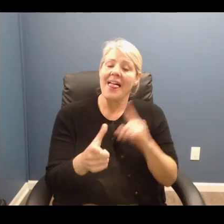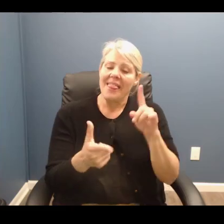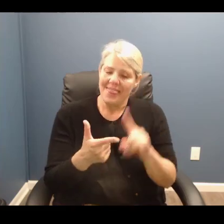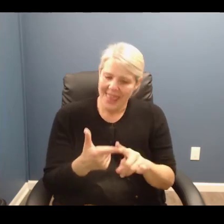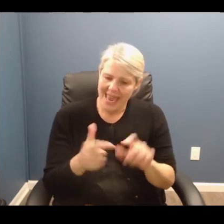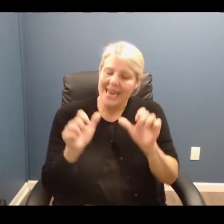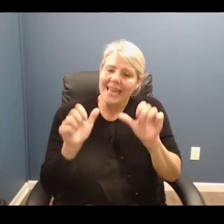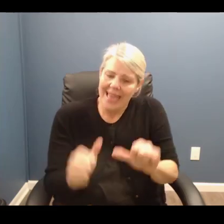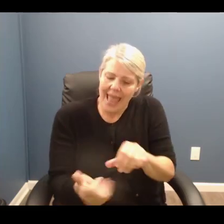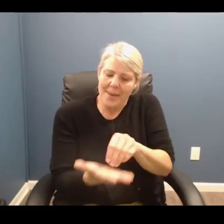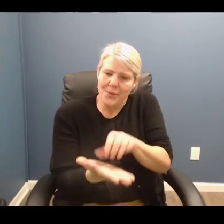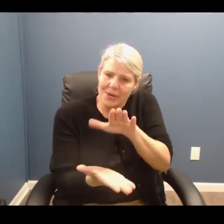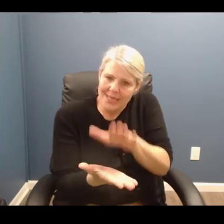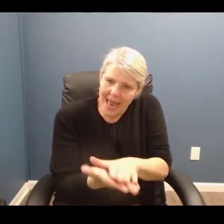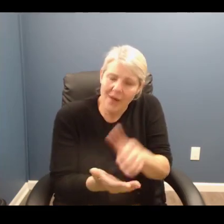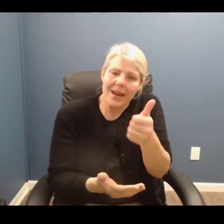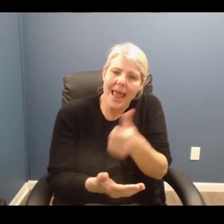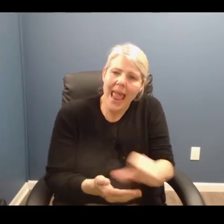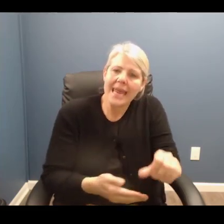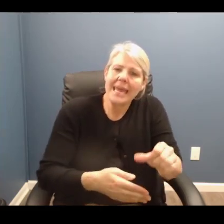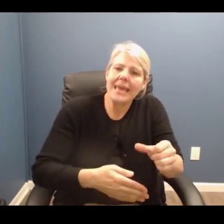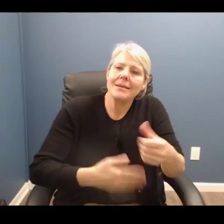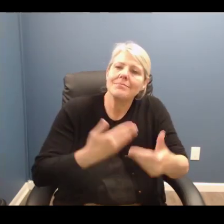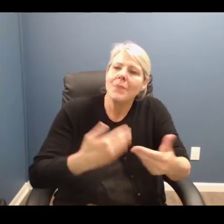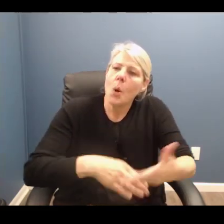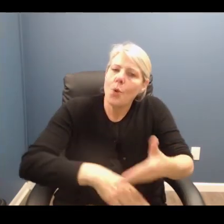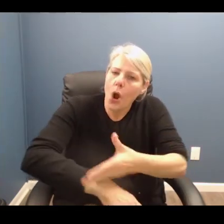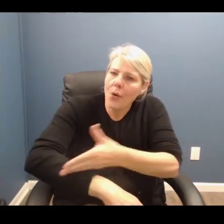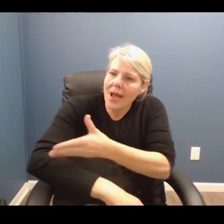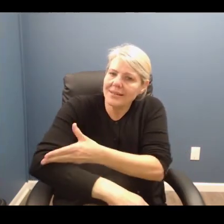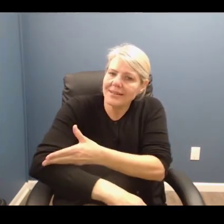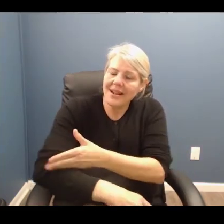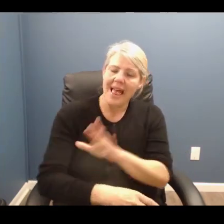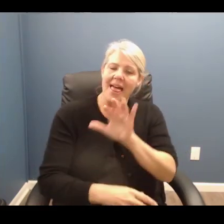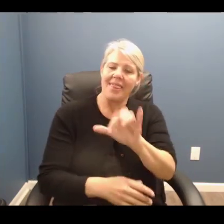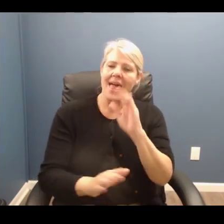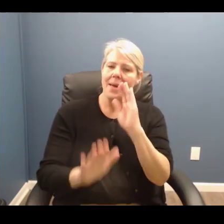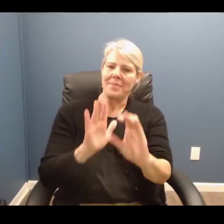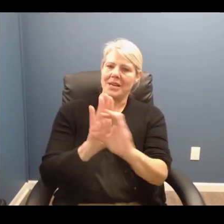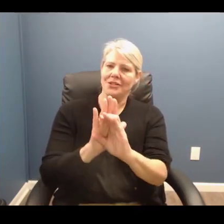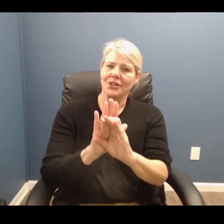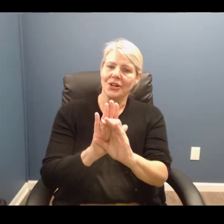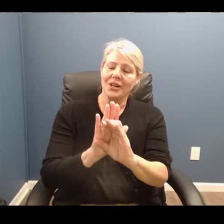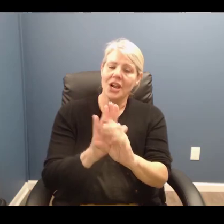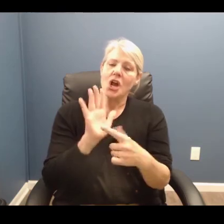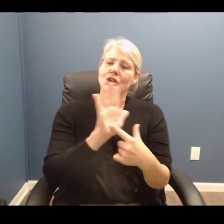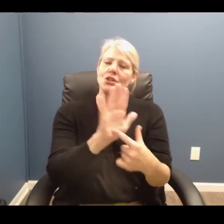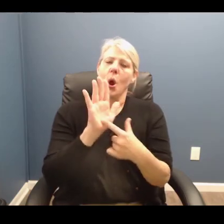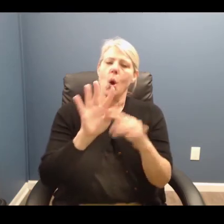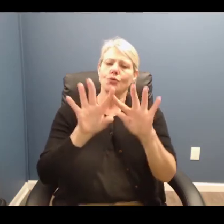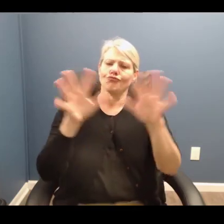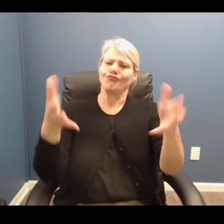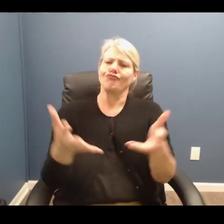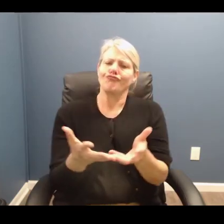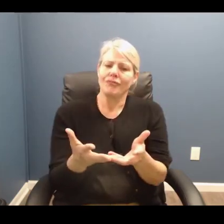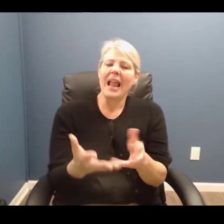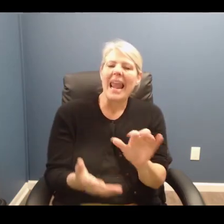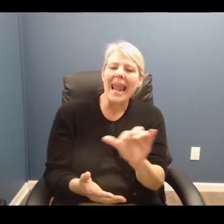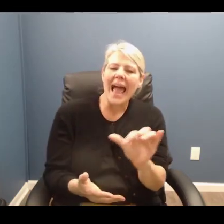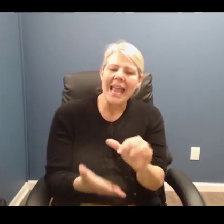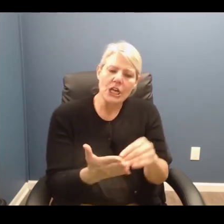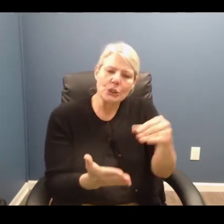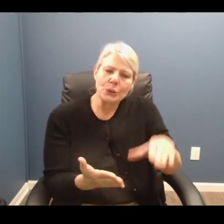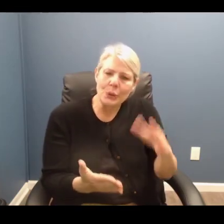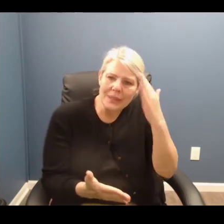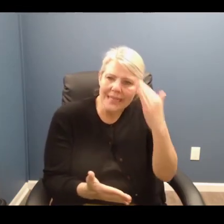be progress documented and seen through the data. This puzzle piece graphic on the screen is an outline of a child's head with